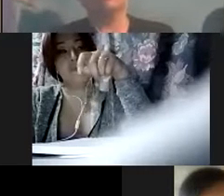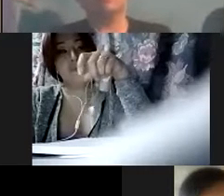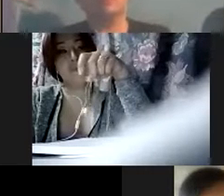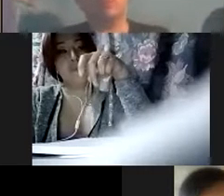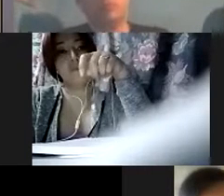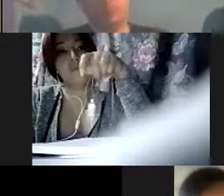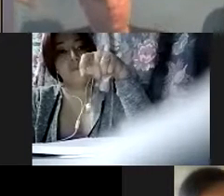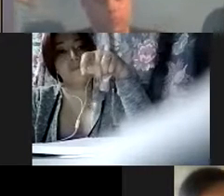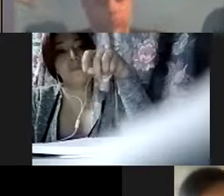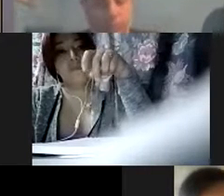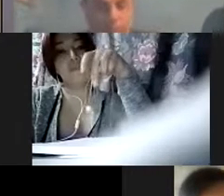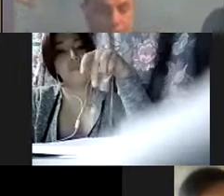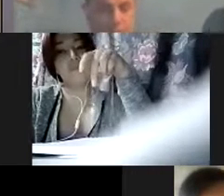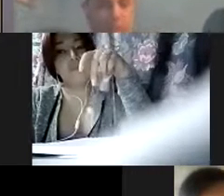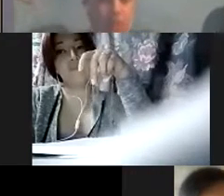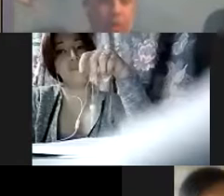Oh, good.